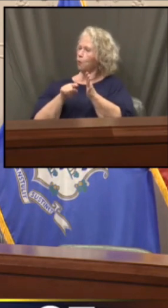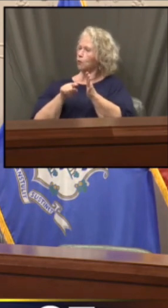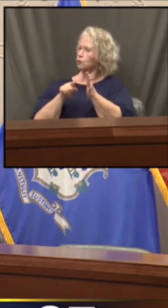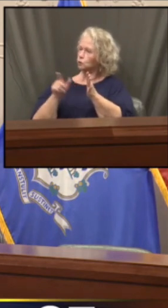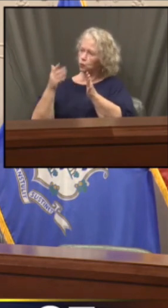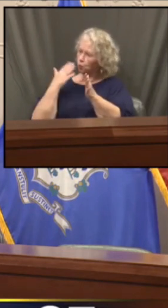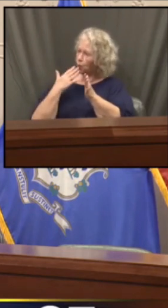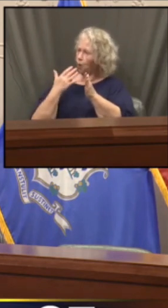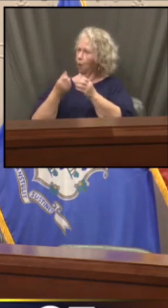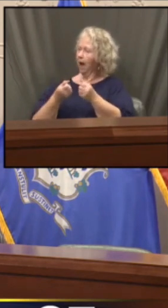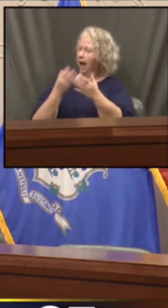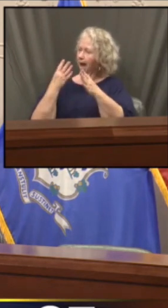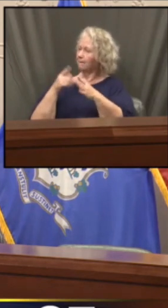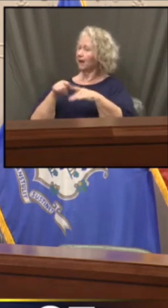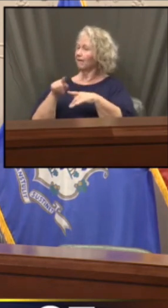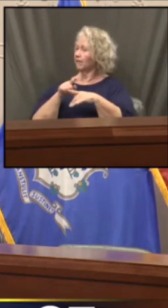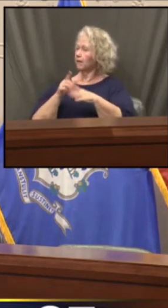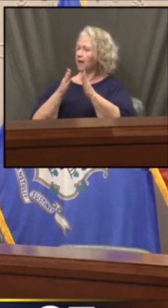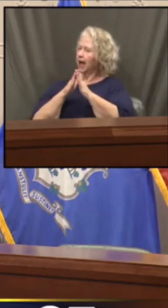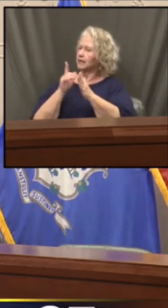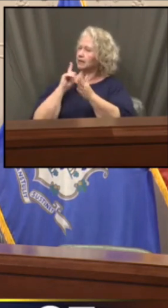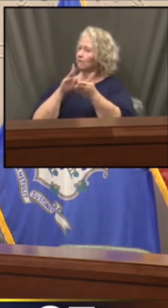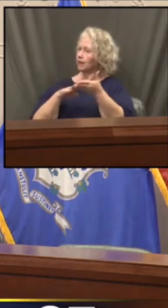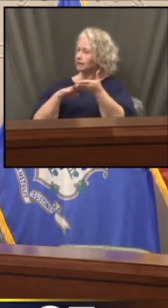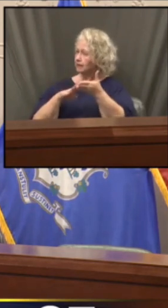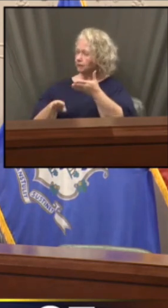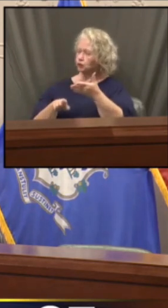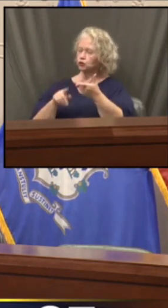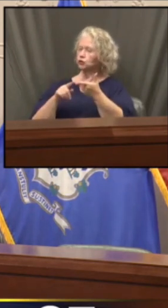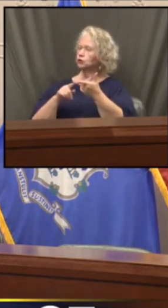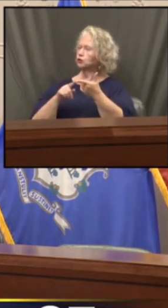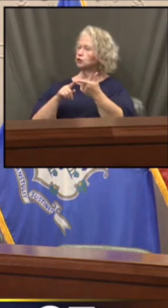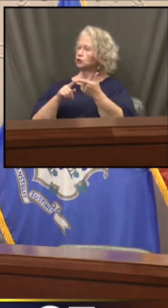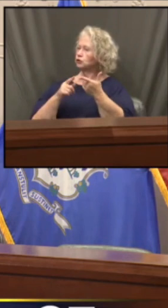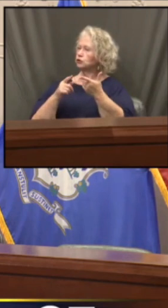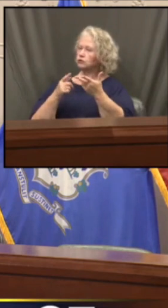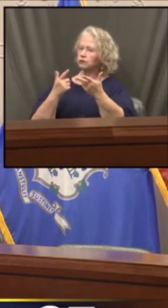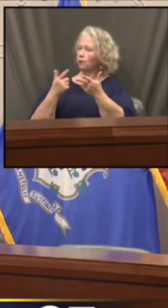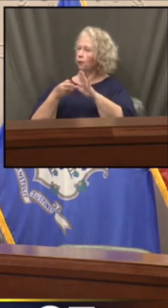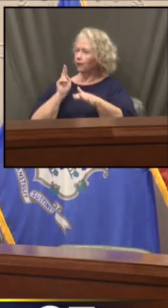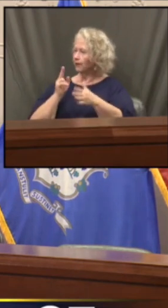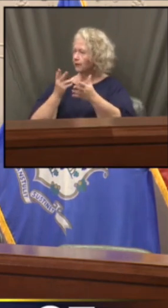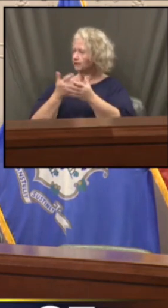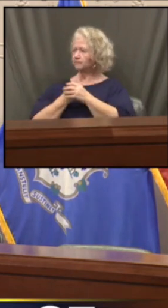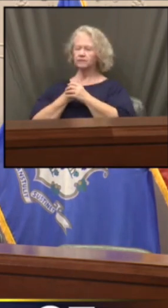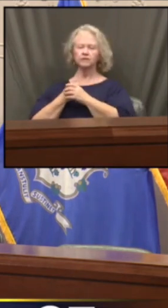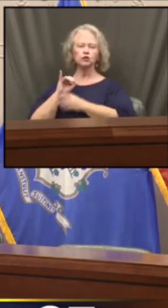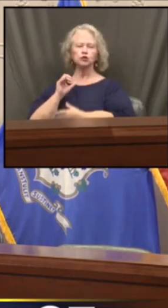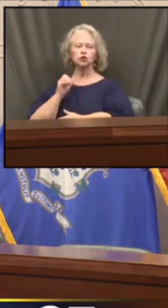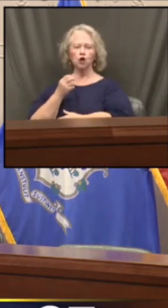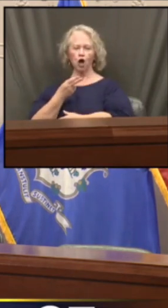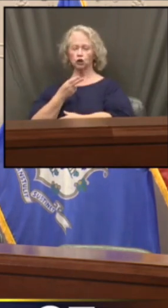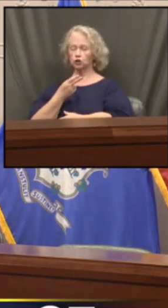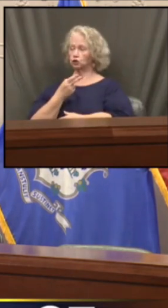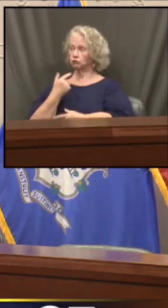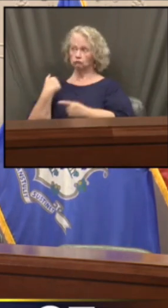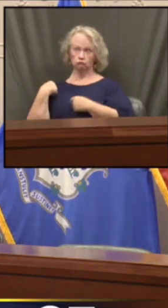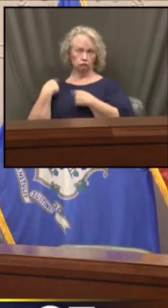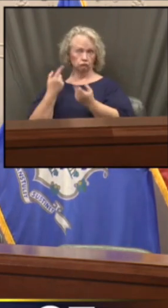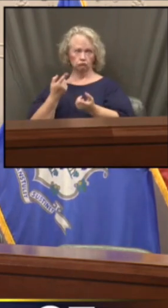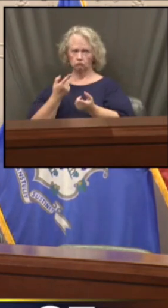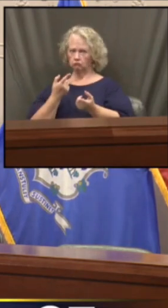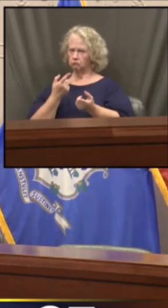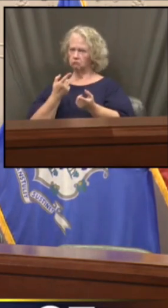have requested one of these exemptions, or, quit over this, or? No, up until this point, there has not been